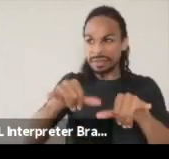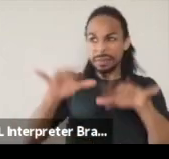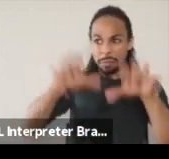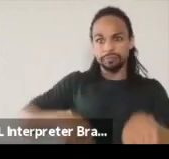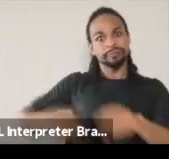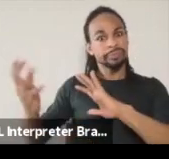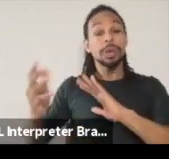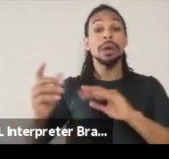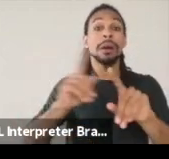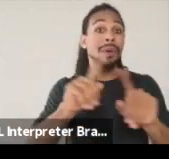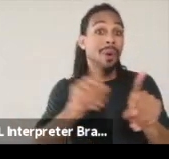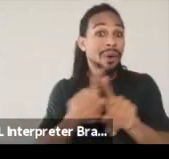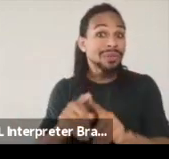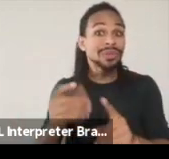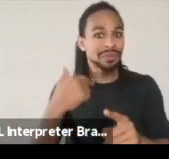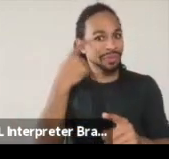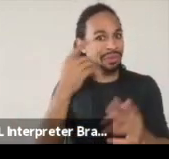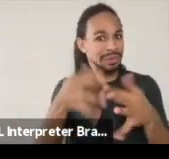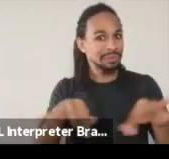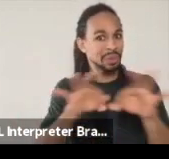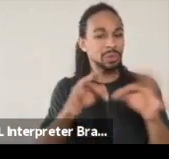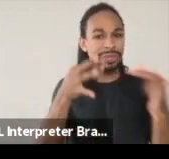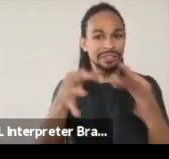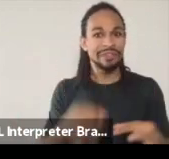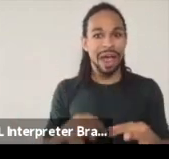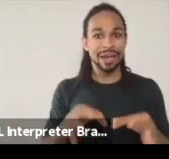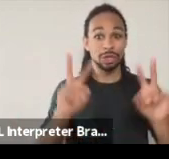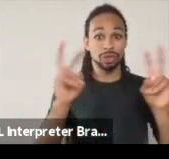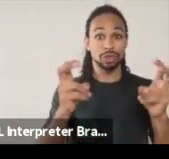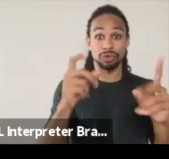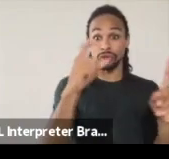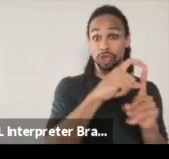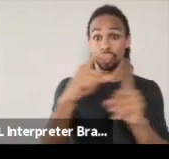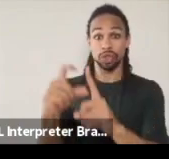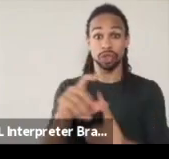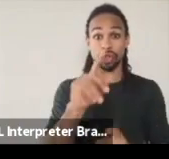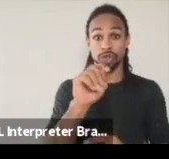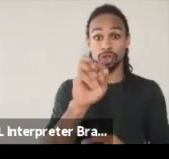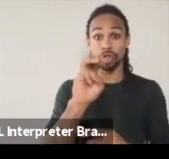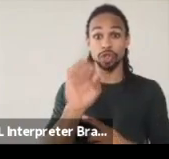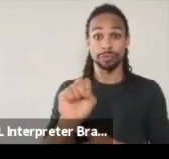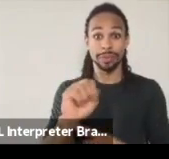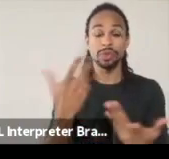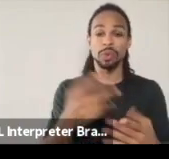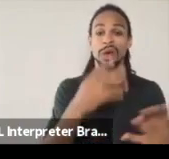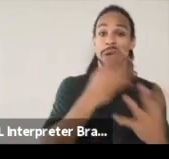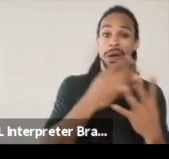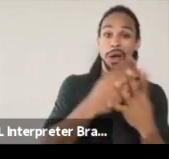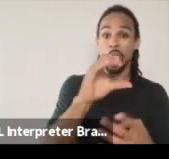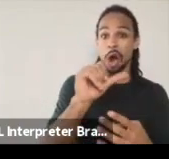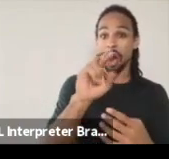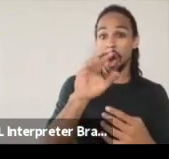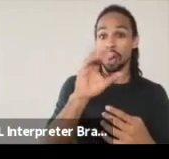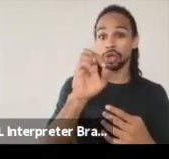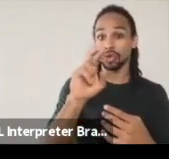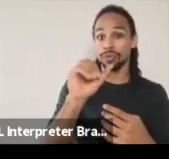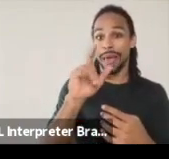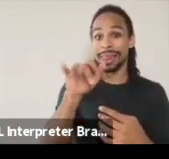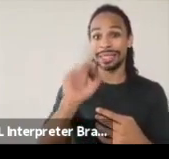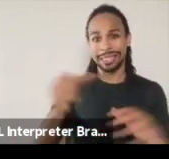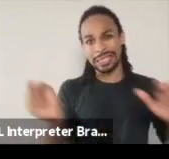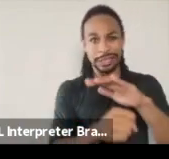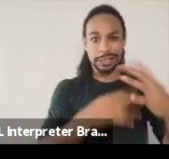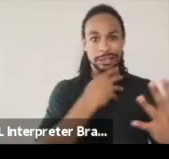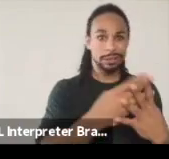terms. And I hope that, you know, as I'm talking about carcerality and abolition, that you are also